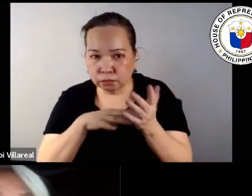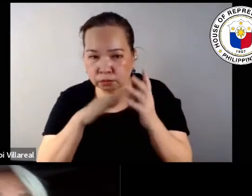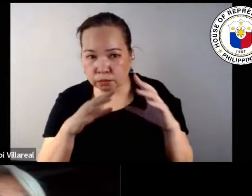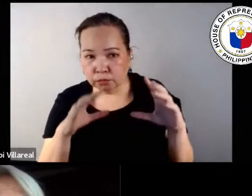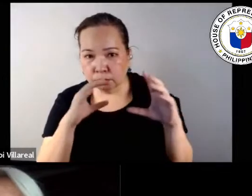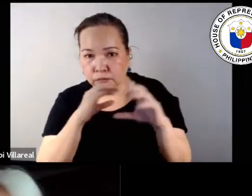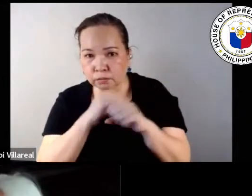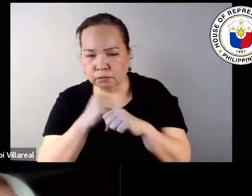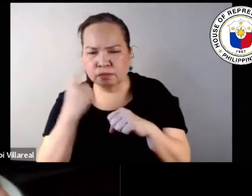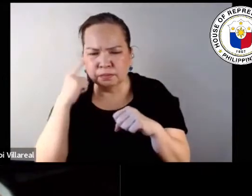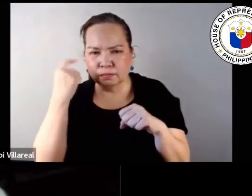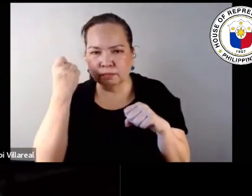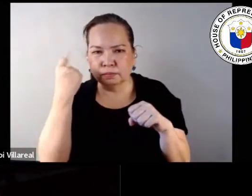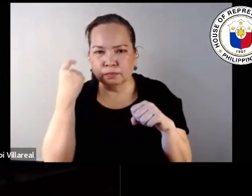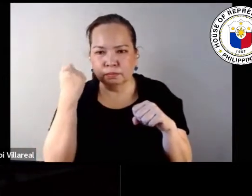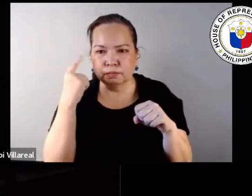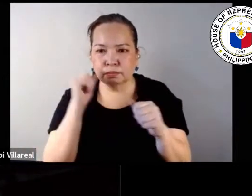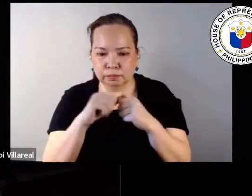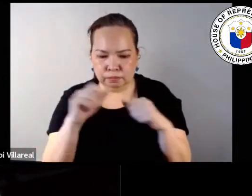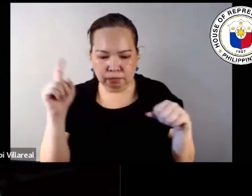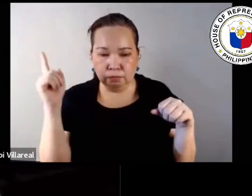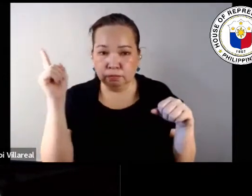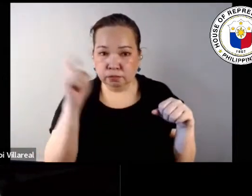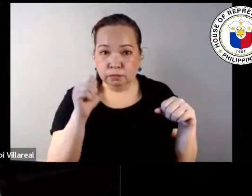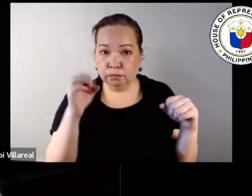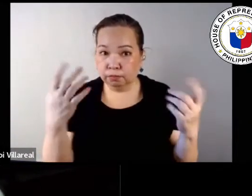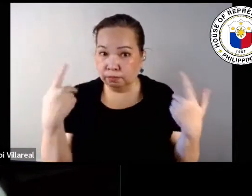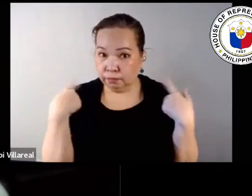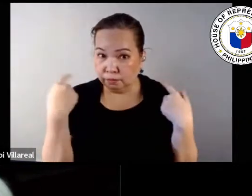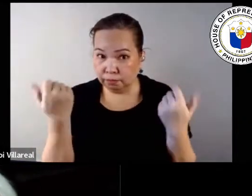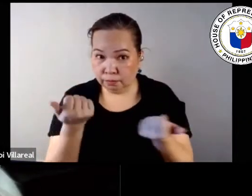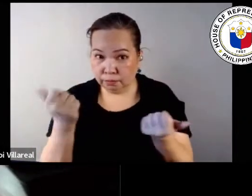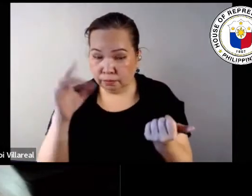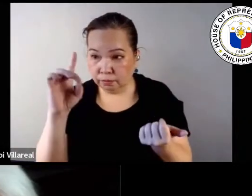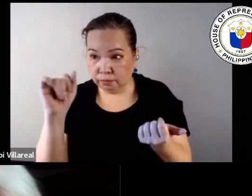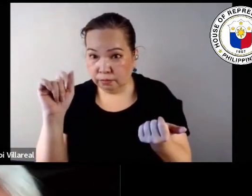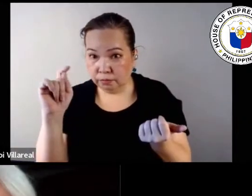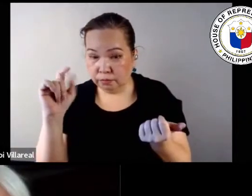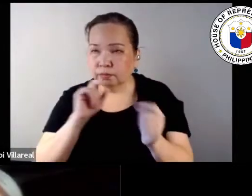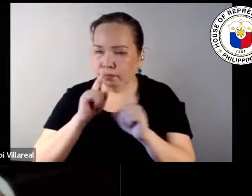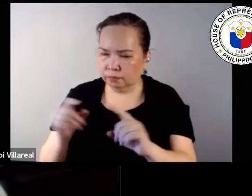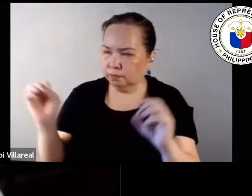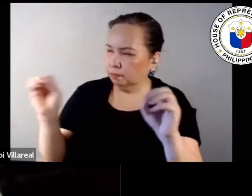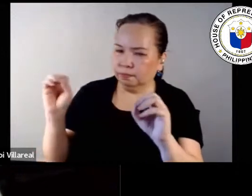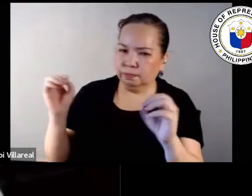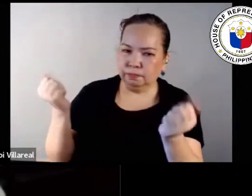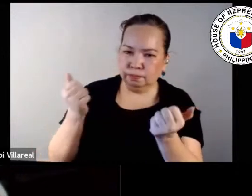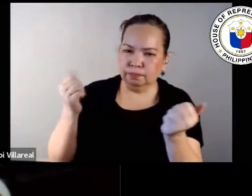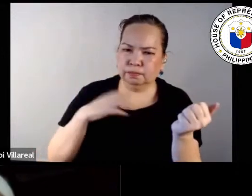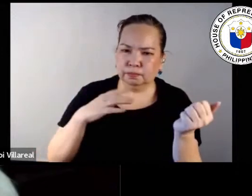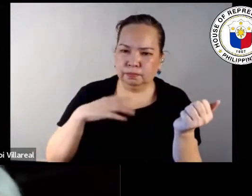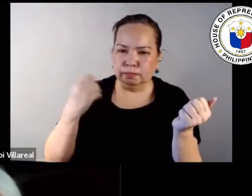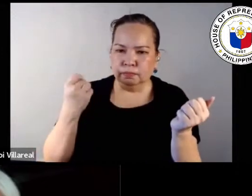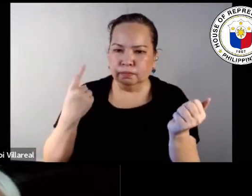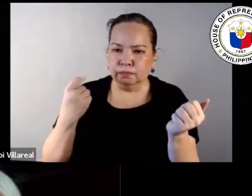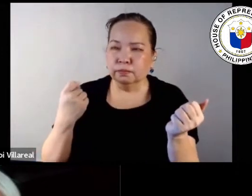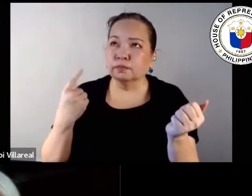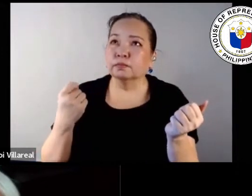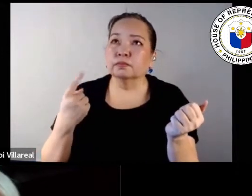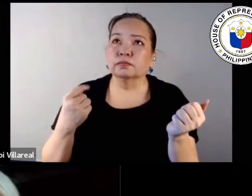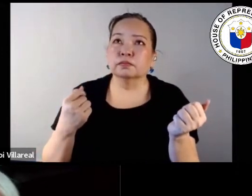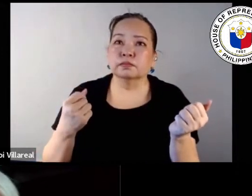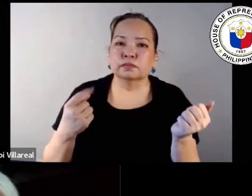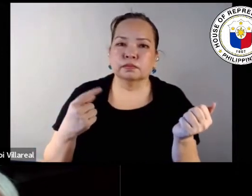think we get the point that the yung question was kung may datos o wala. We get the point, walang datos. And I think members have